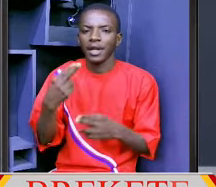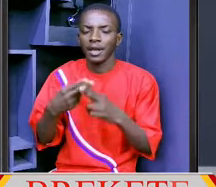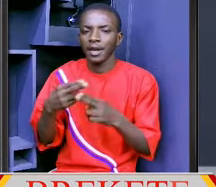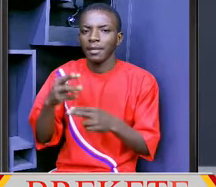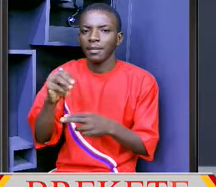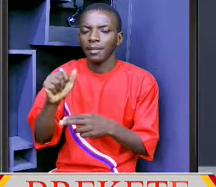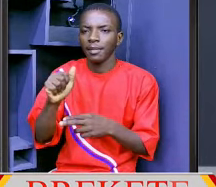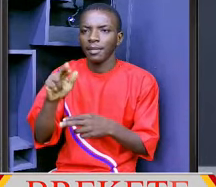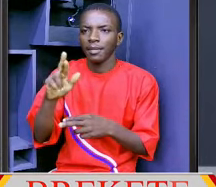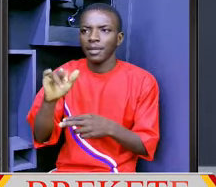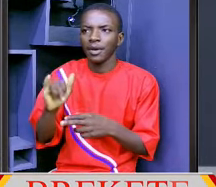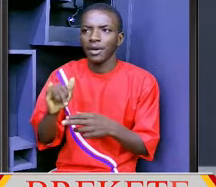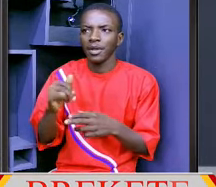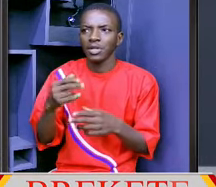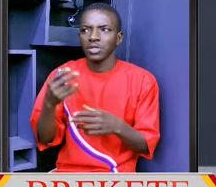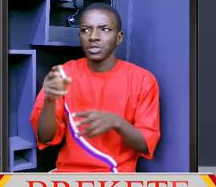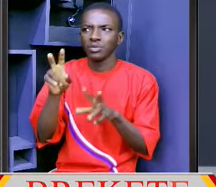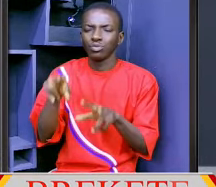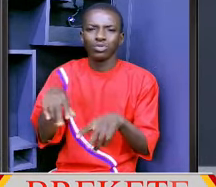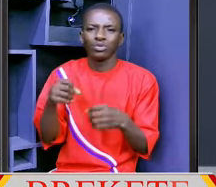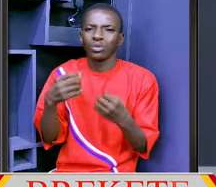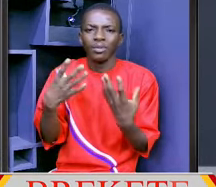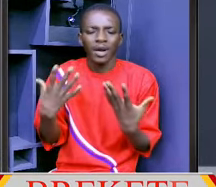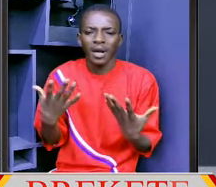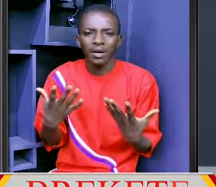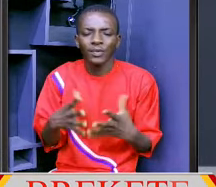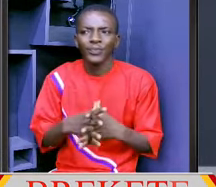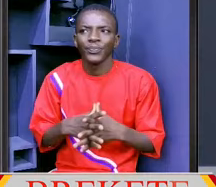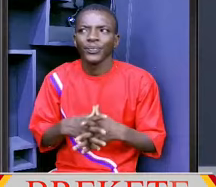she was looking malnourished.